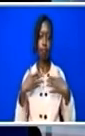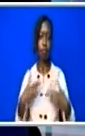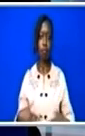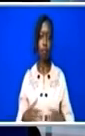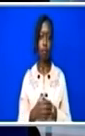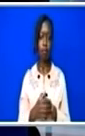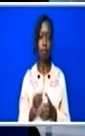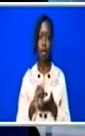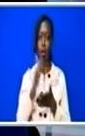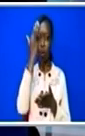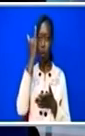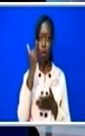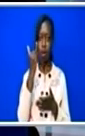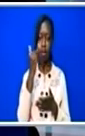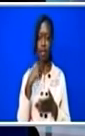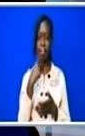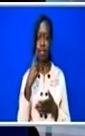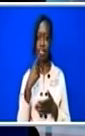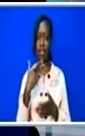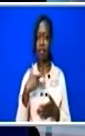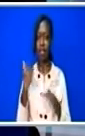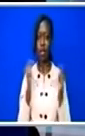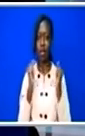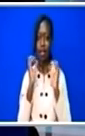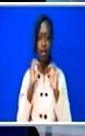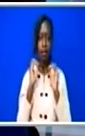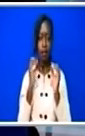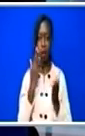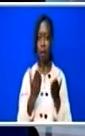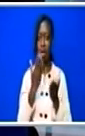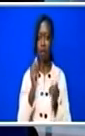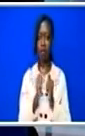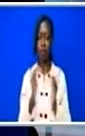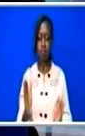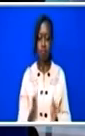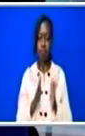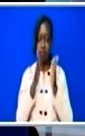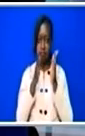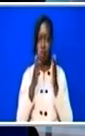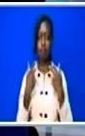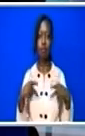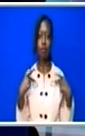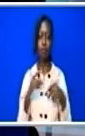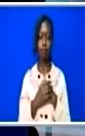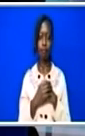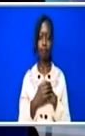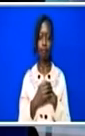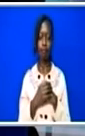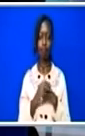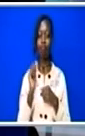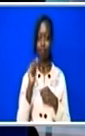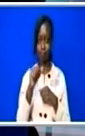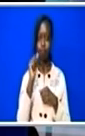ndio maana wanaambiaga waski baridi? Yes. Compared to those people who have lean bodies, slender